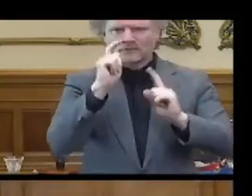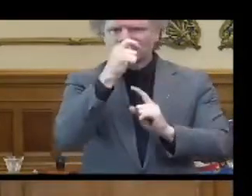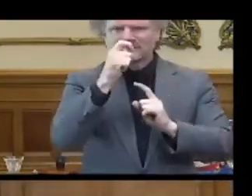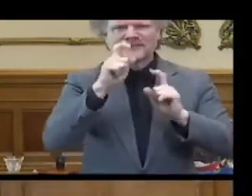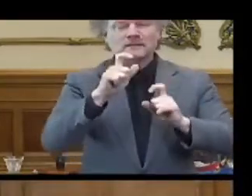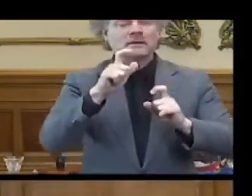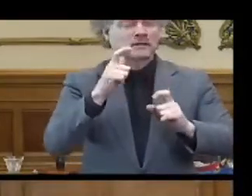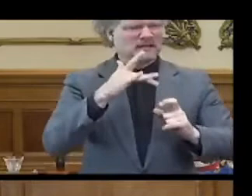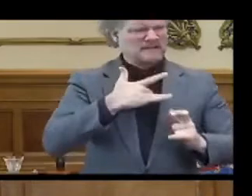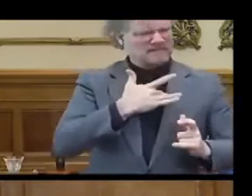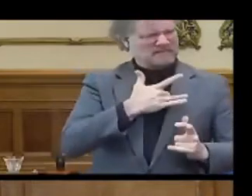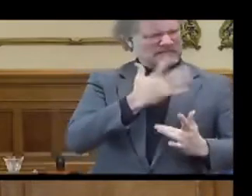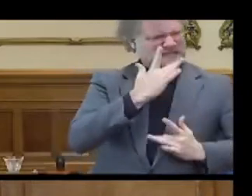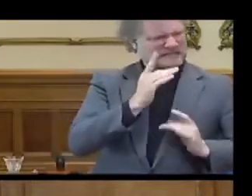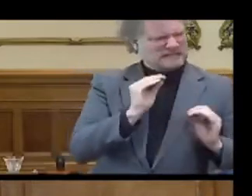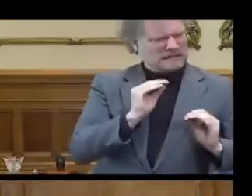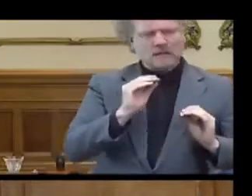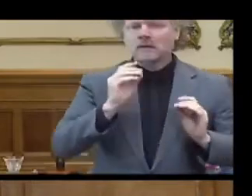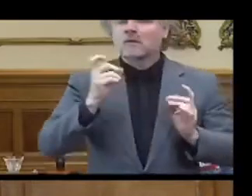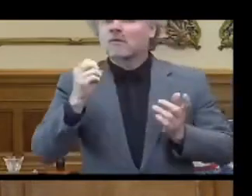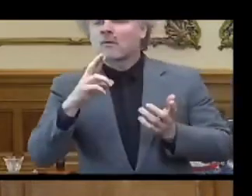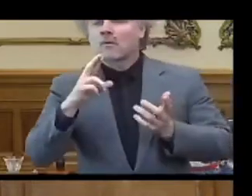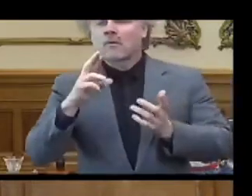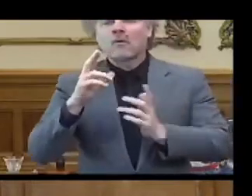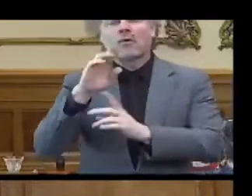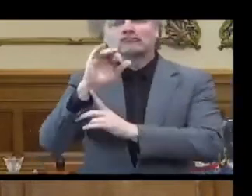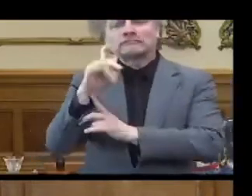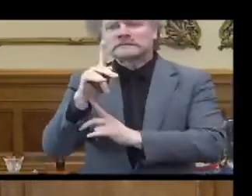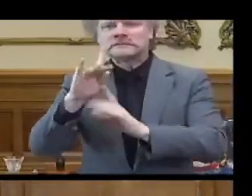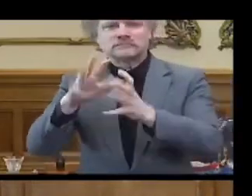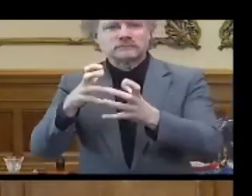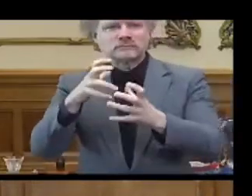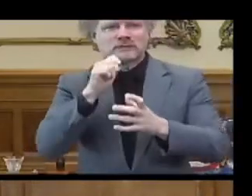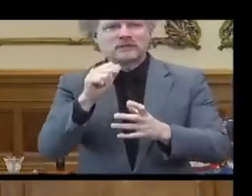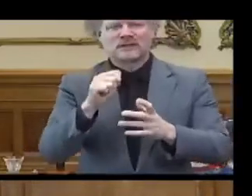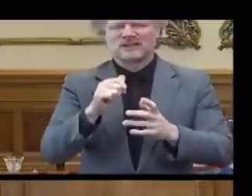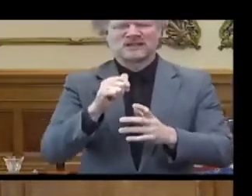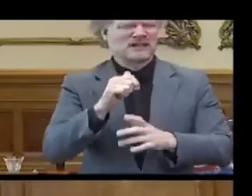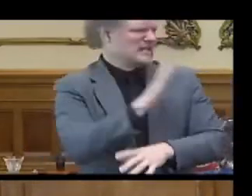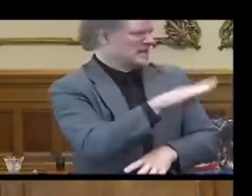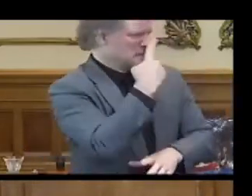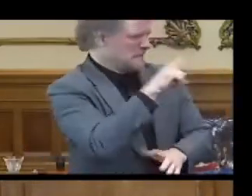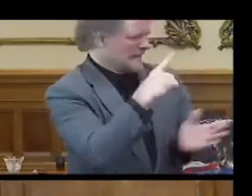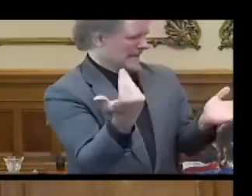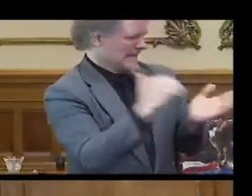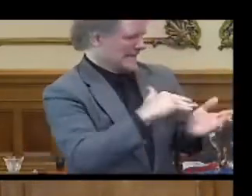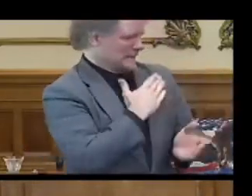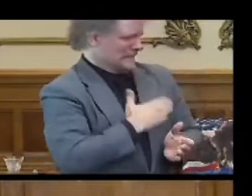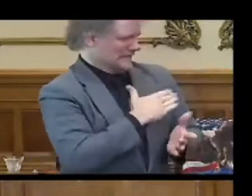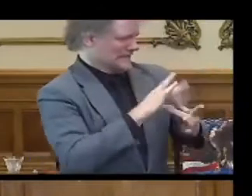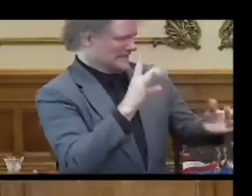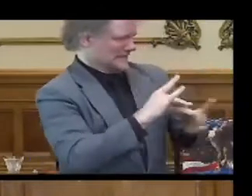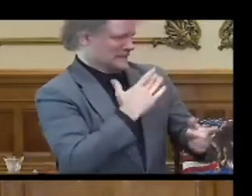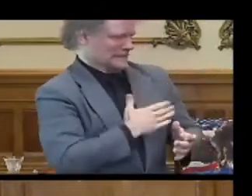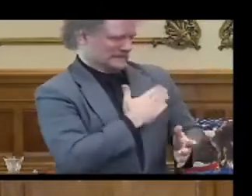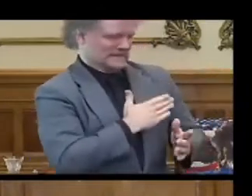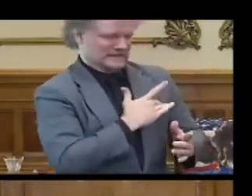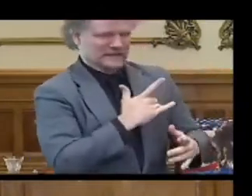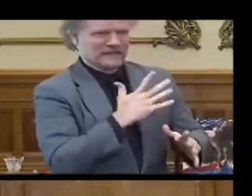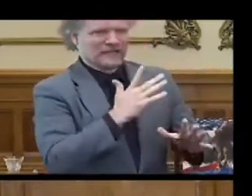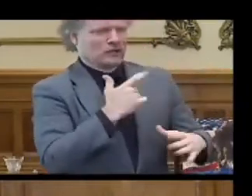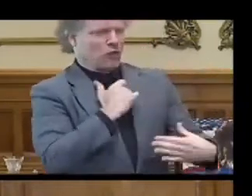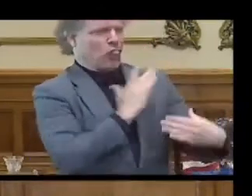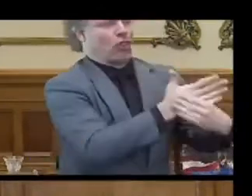of whether you have symptoms or fall into a risk category. Would you say that one more time? I know you've been waiting for this. Pardon